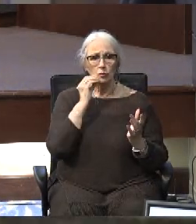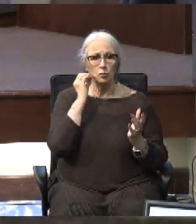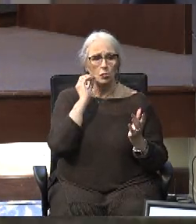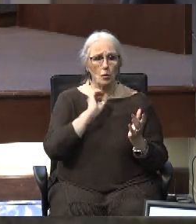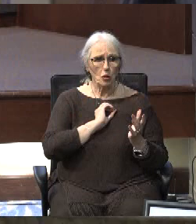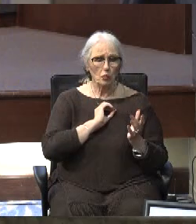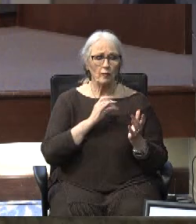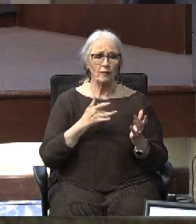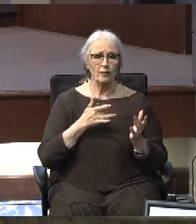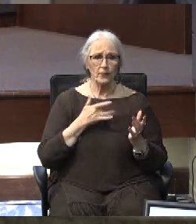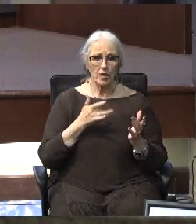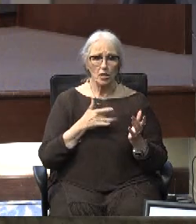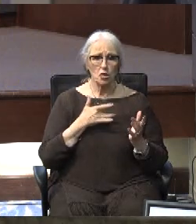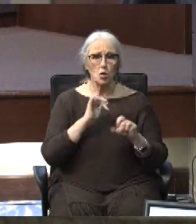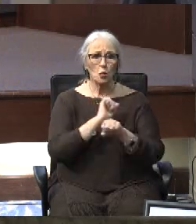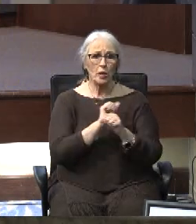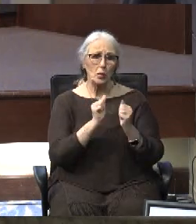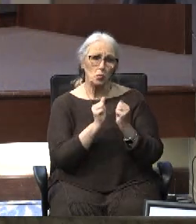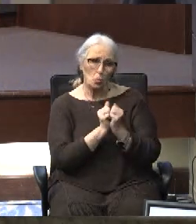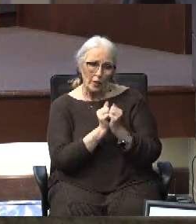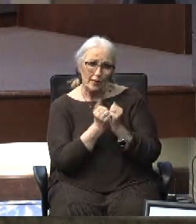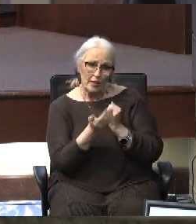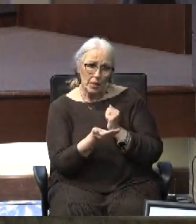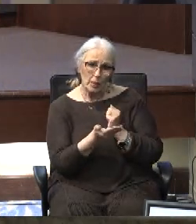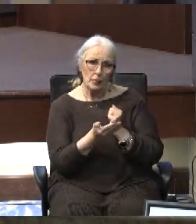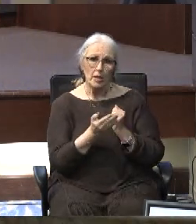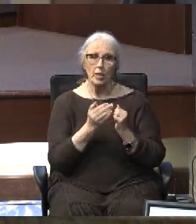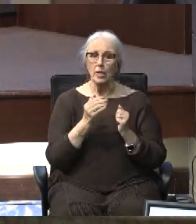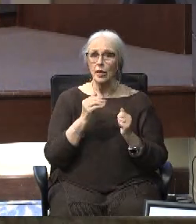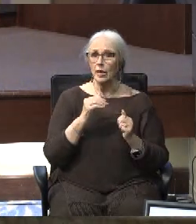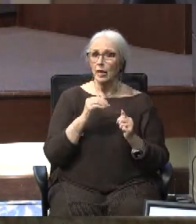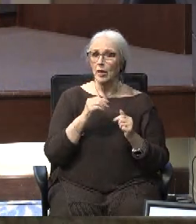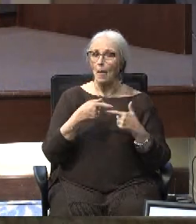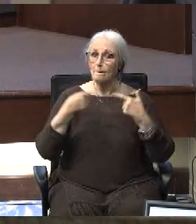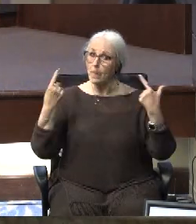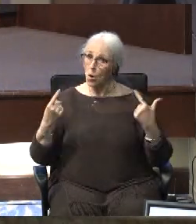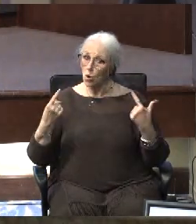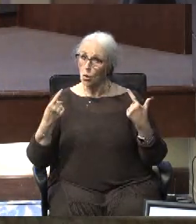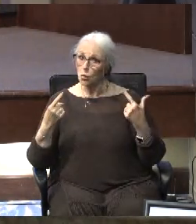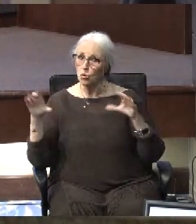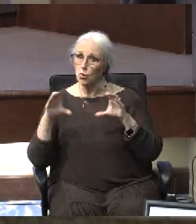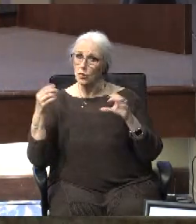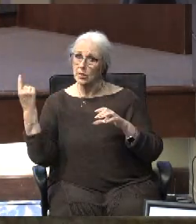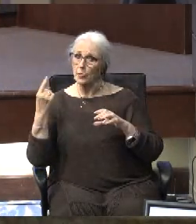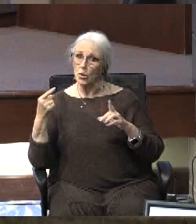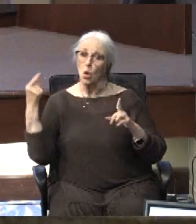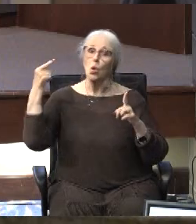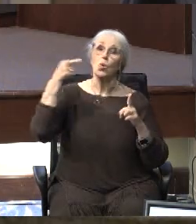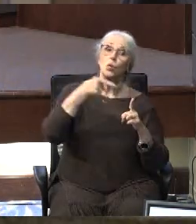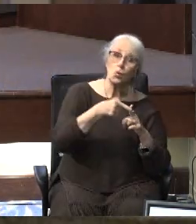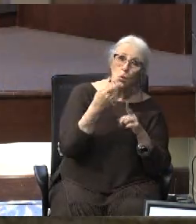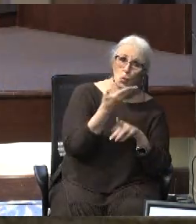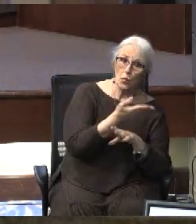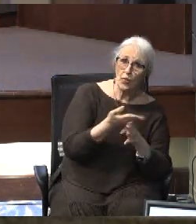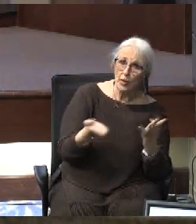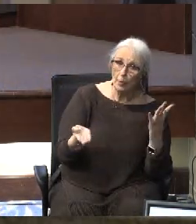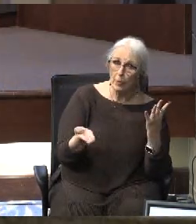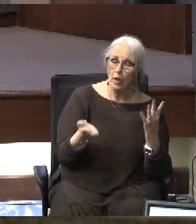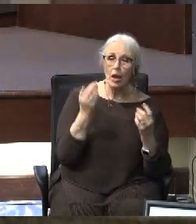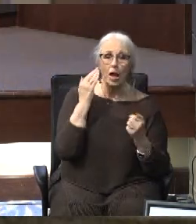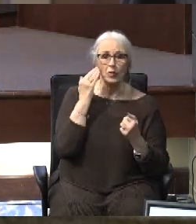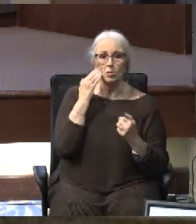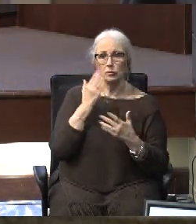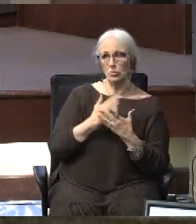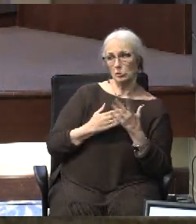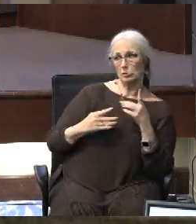you are working with them as opposed to doing something to them. Because I know that there has been some